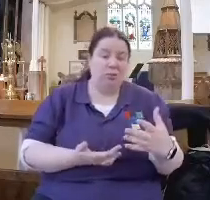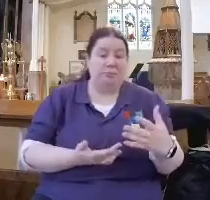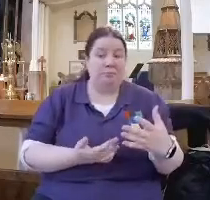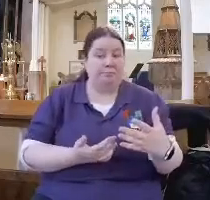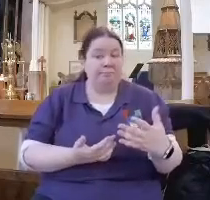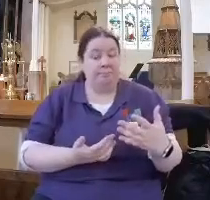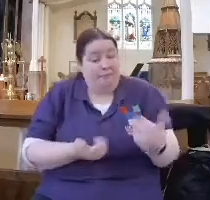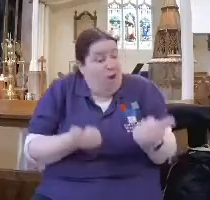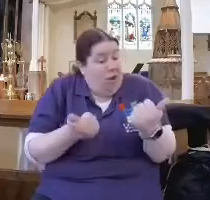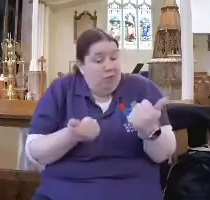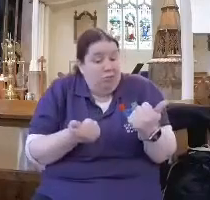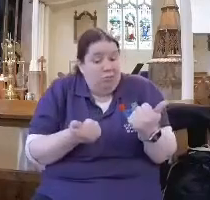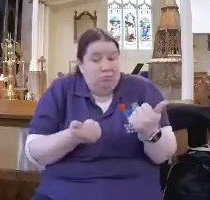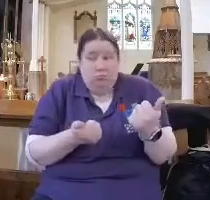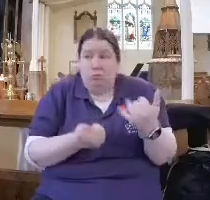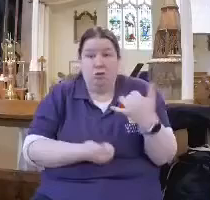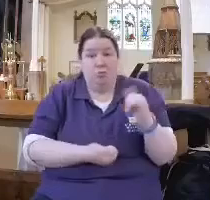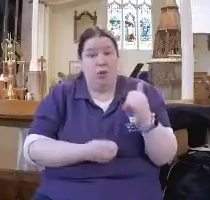I don't always